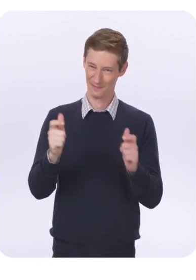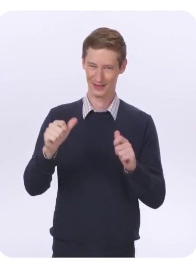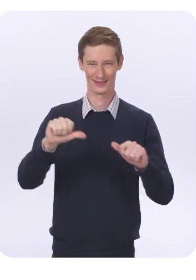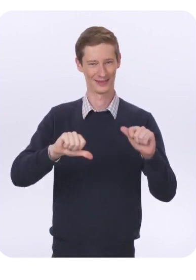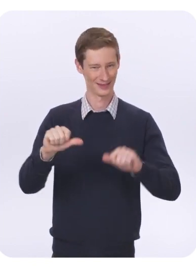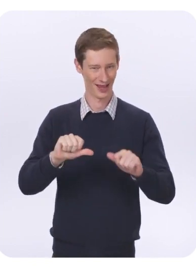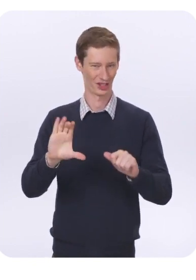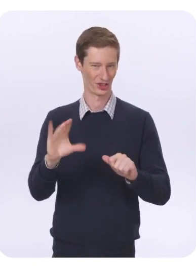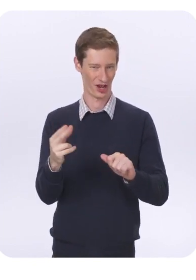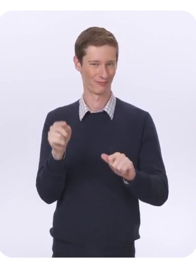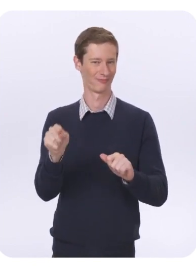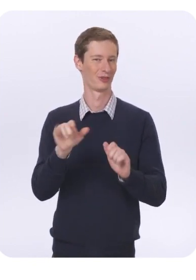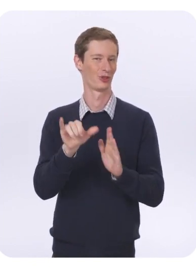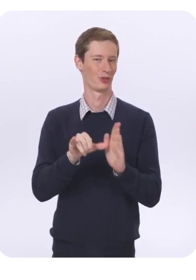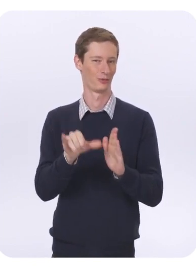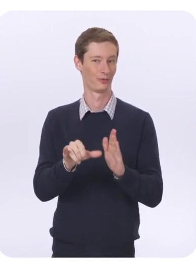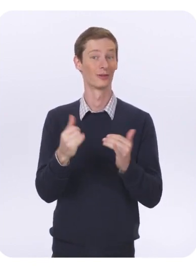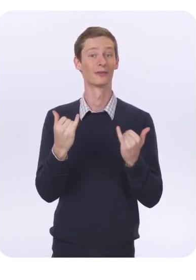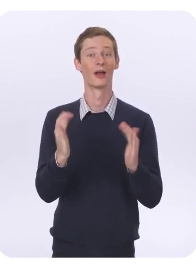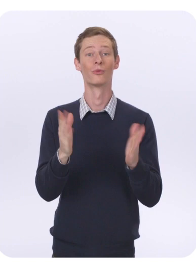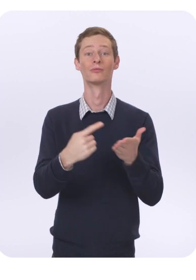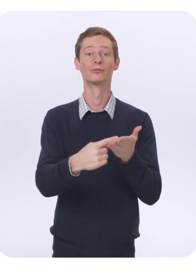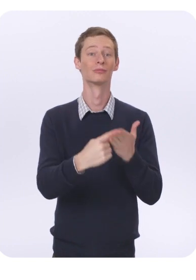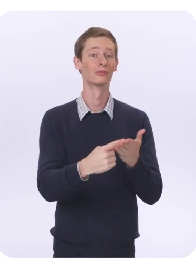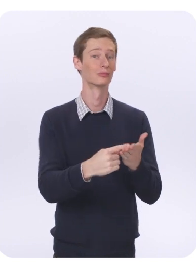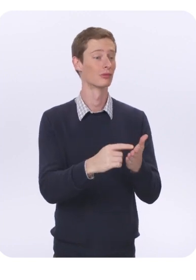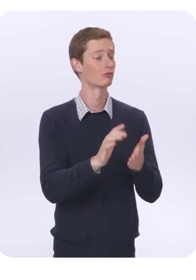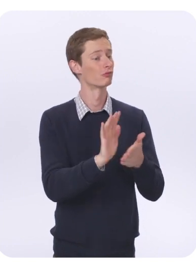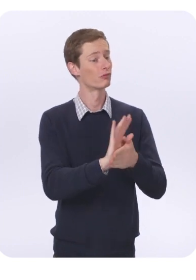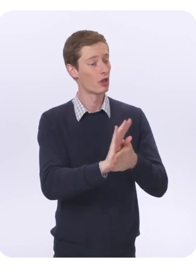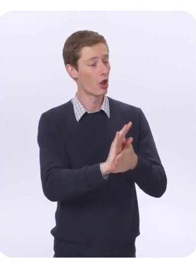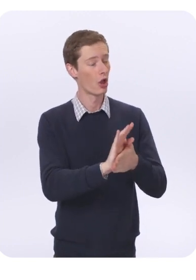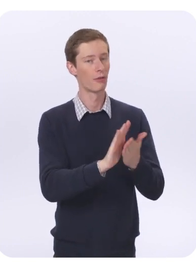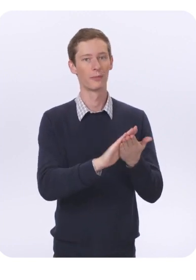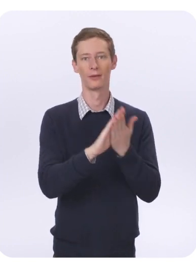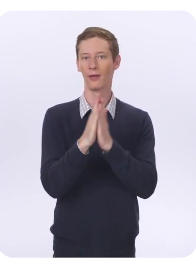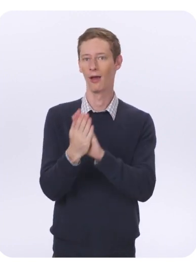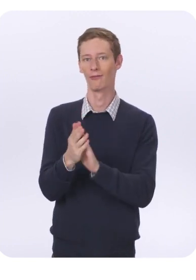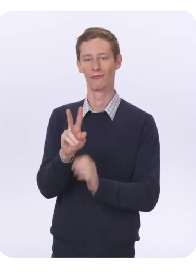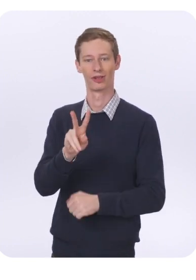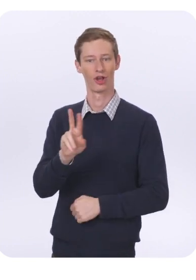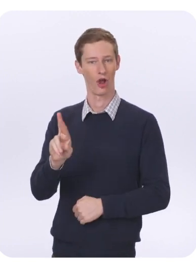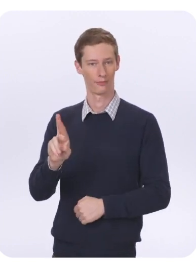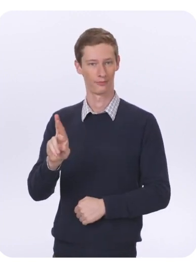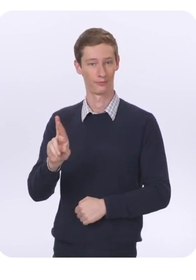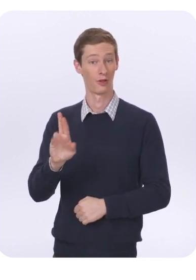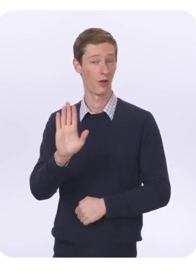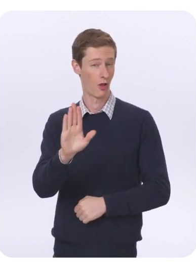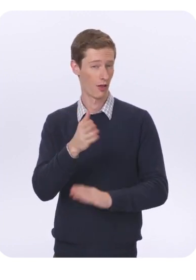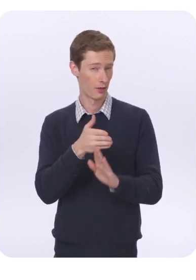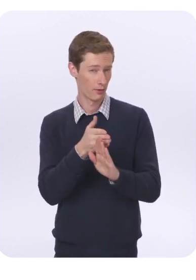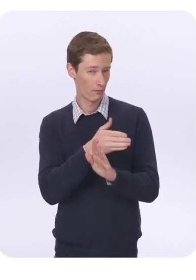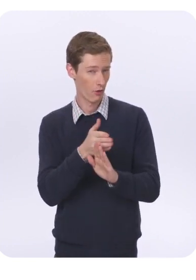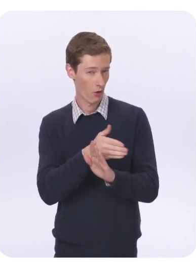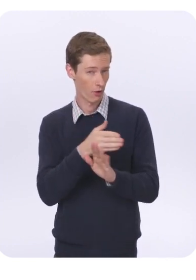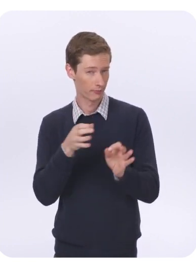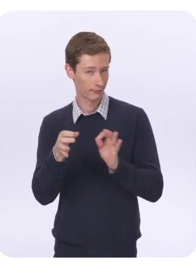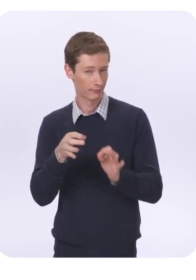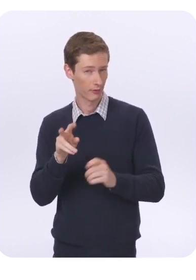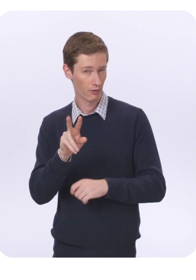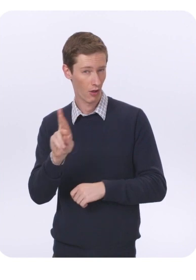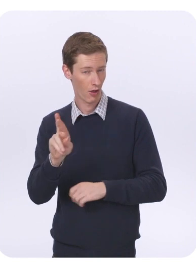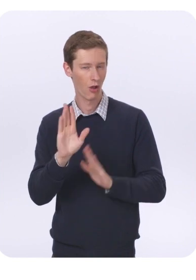talk about how we scaled from animated videos on YouTube to VR. But before we get to VR, I'd like to give you a